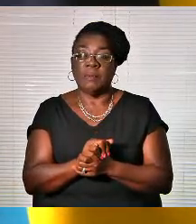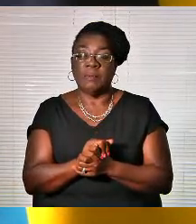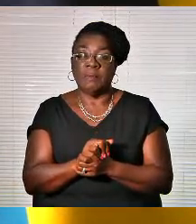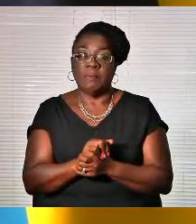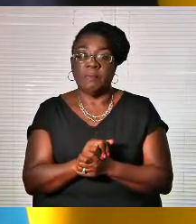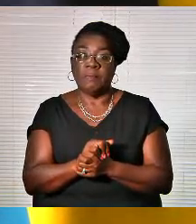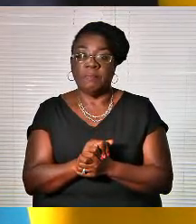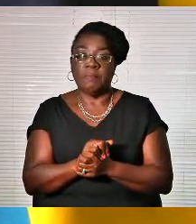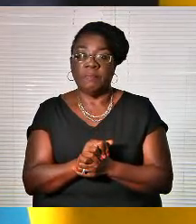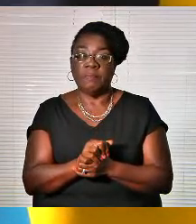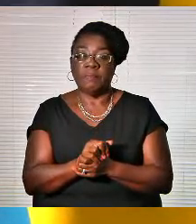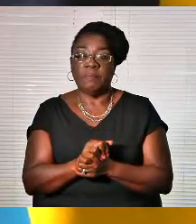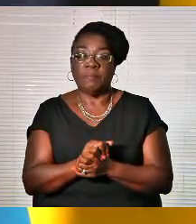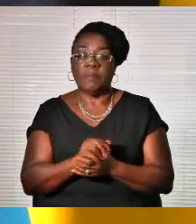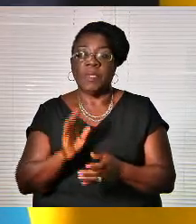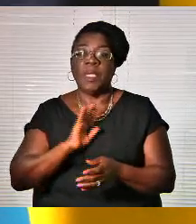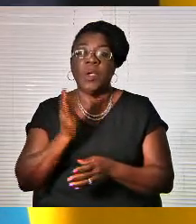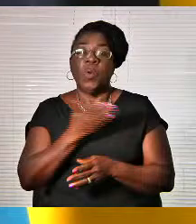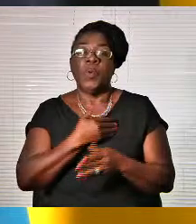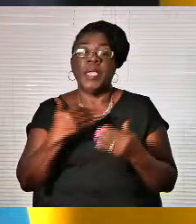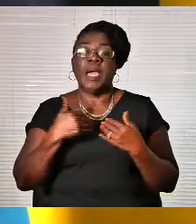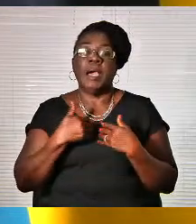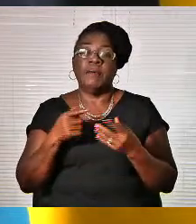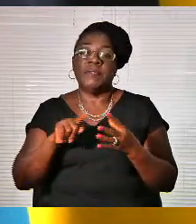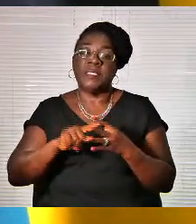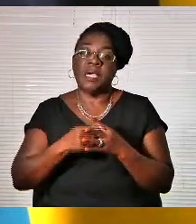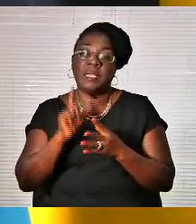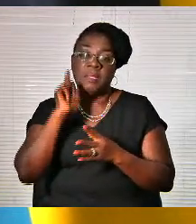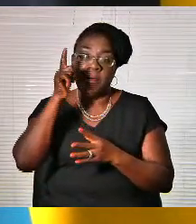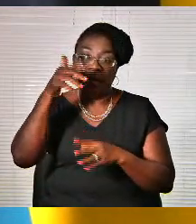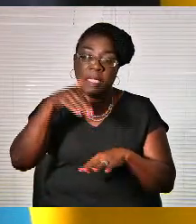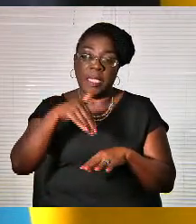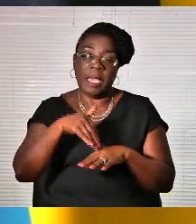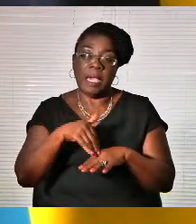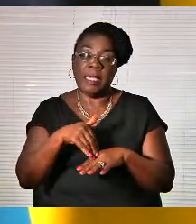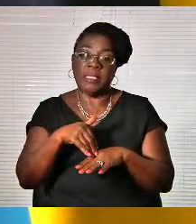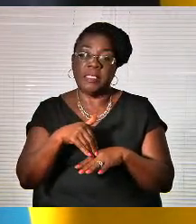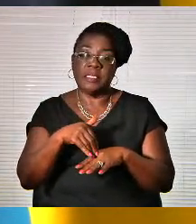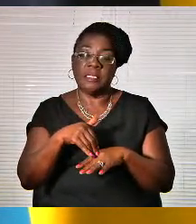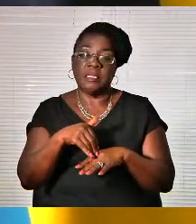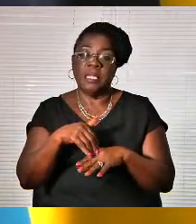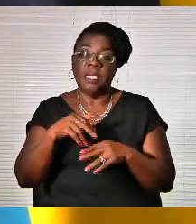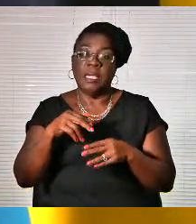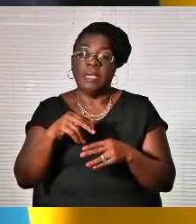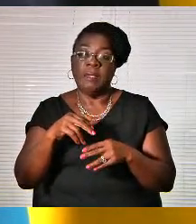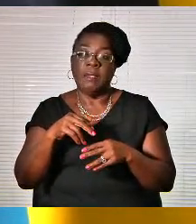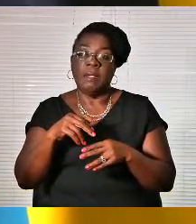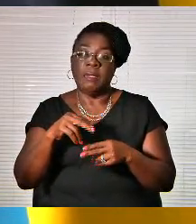to add some more. We have started looking at a number of